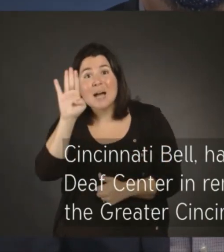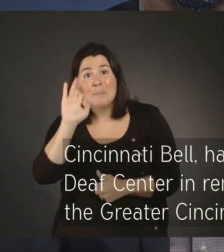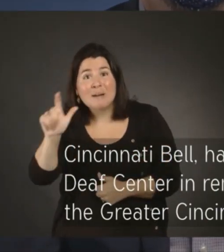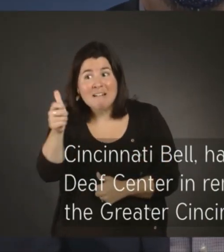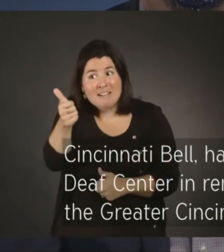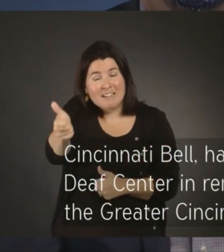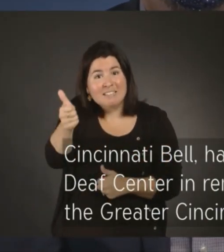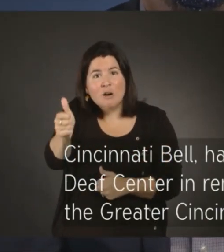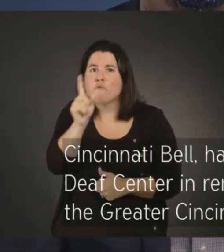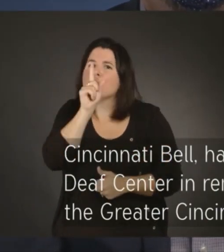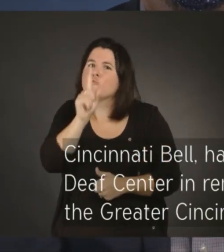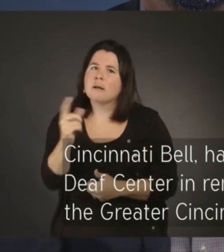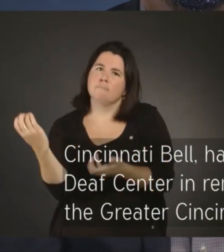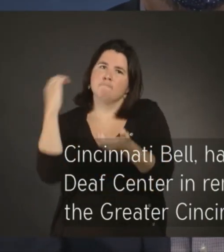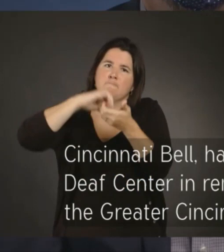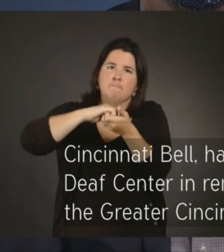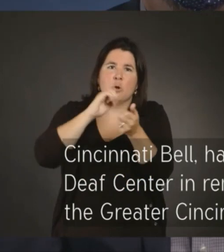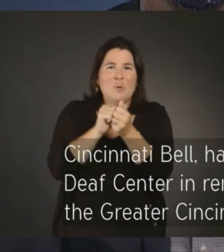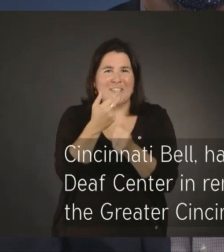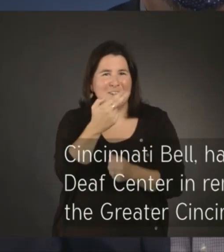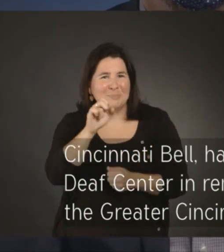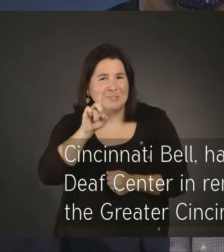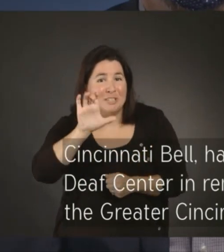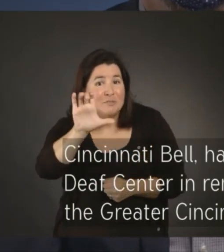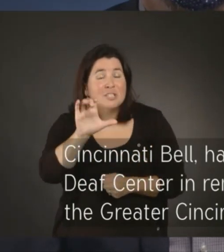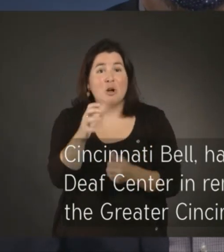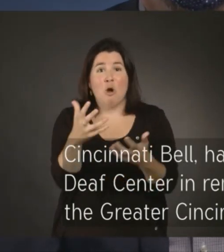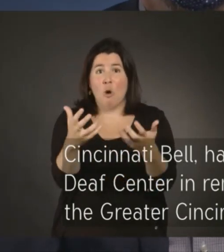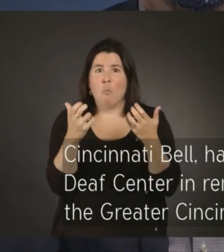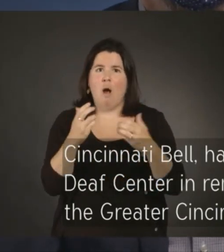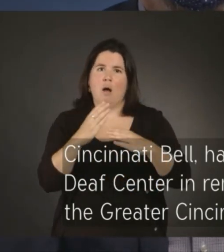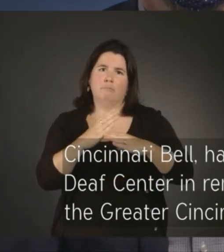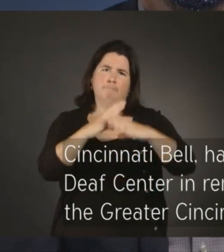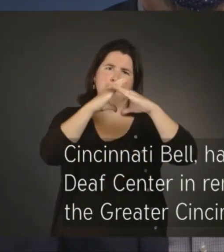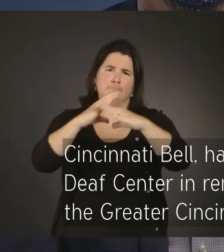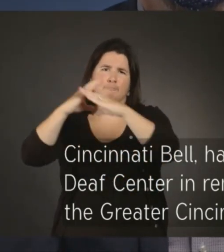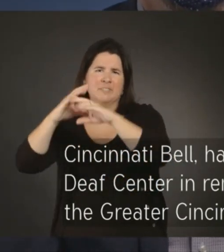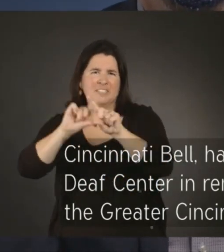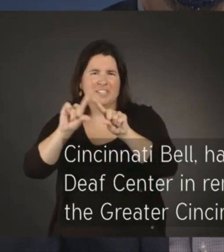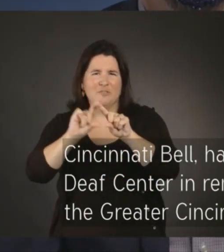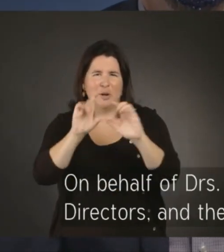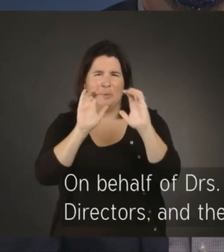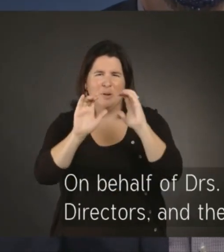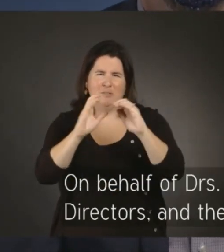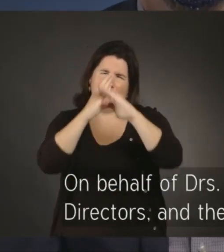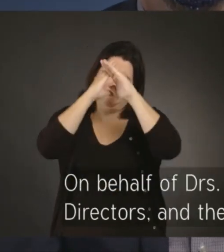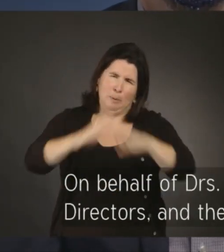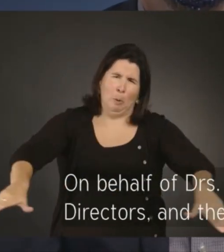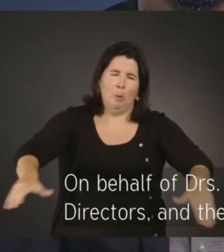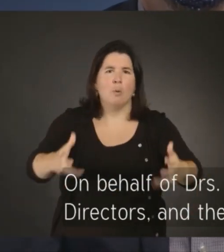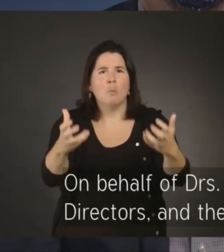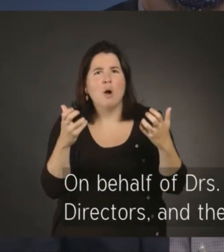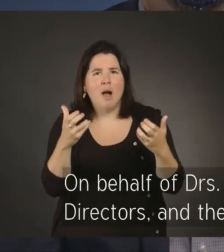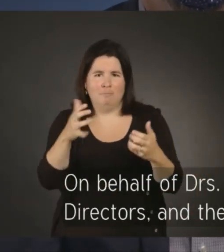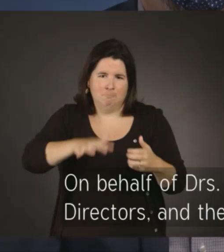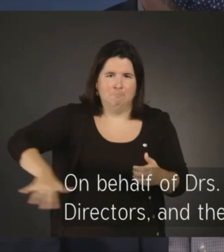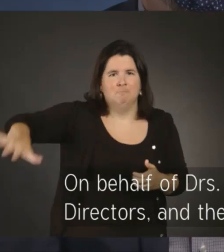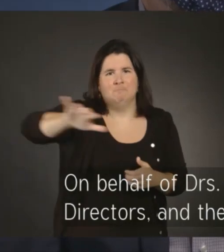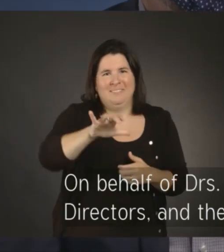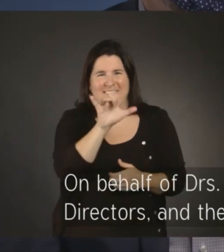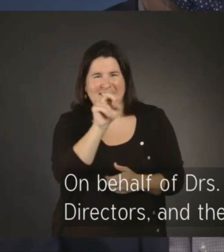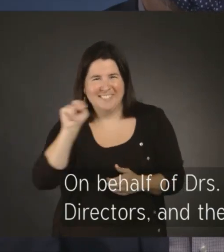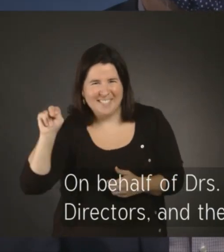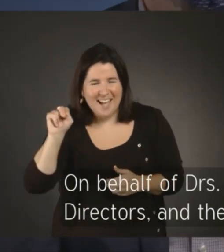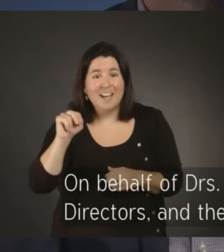Center in removing obstacles to communication throughout the Greater Cincinnati community. So Lee, on behalf